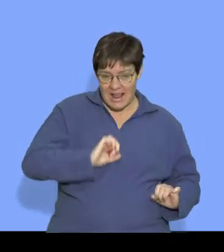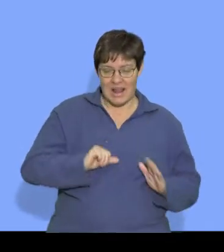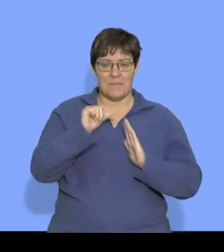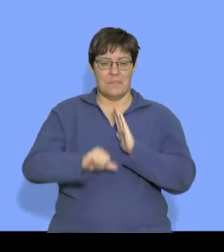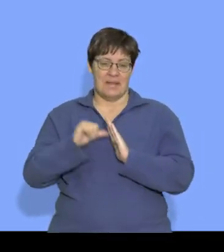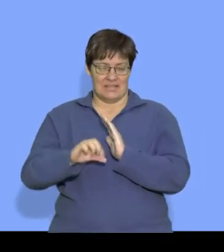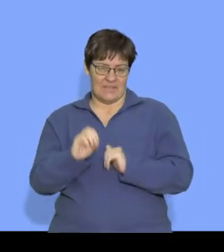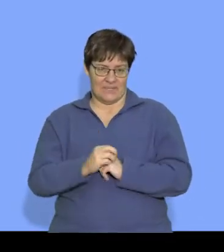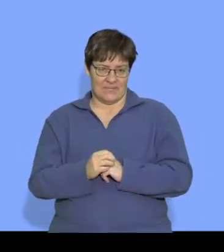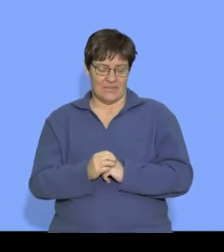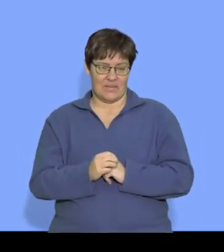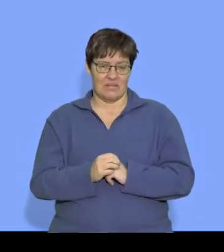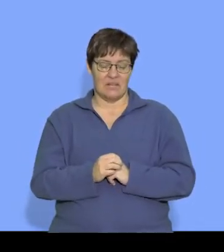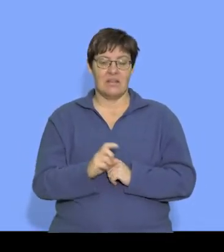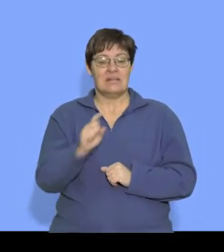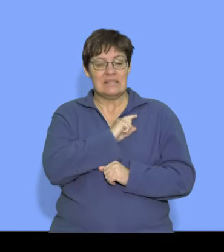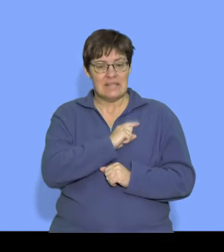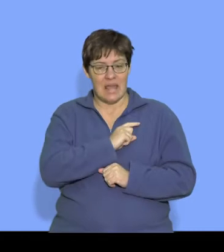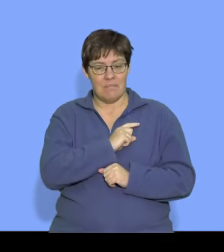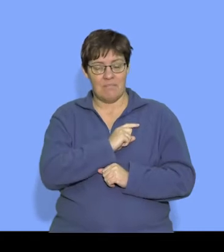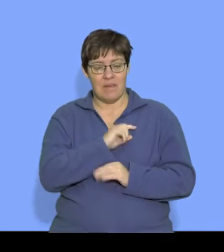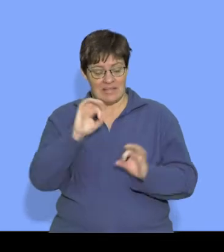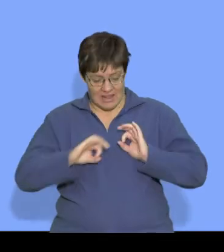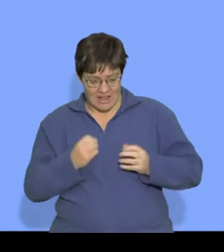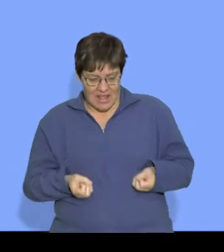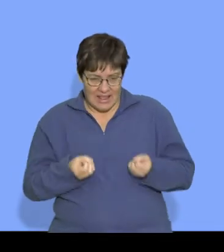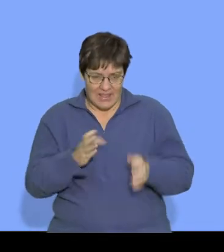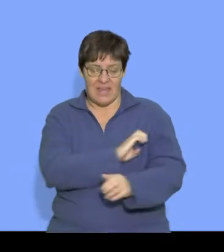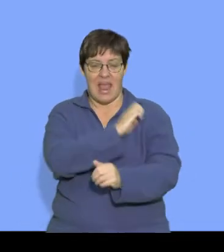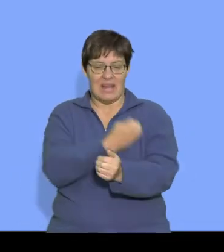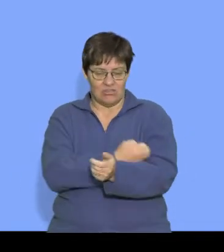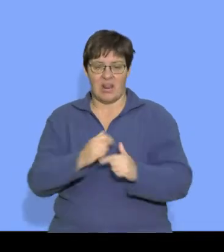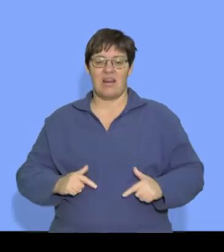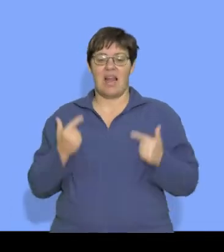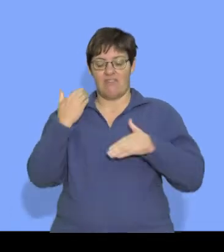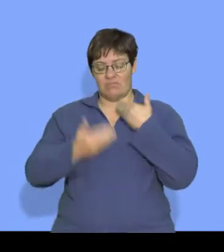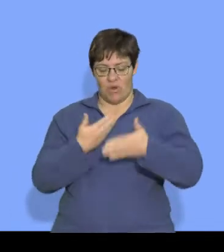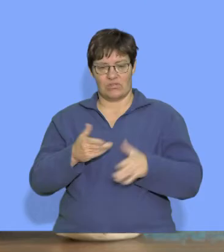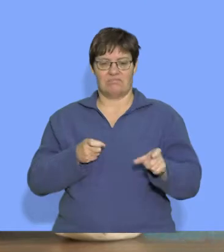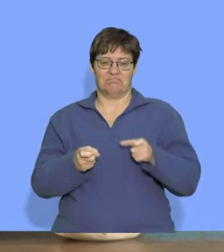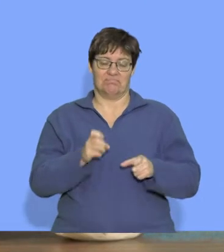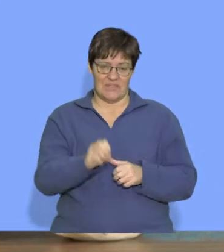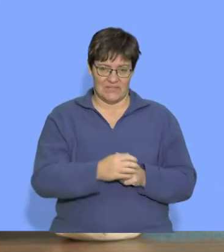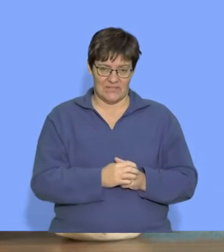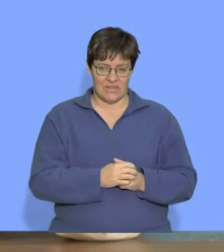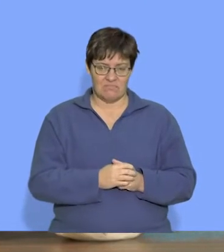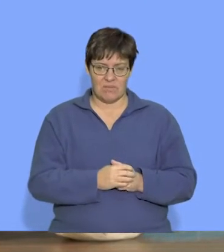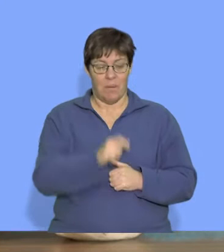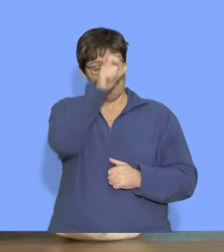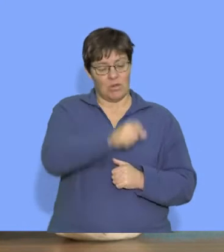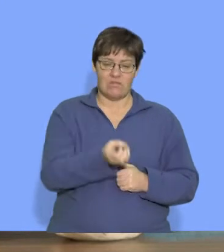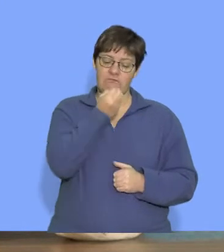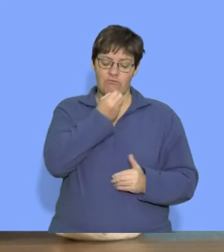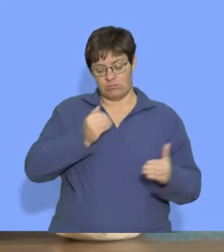cells. It provides energy to carry out the different life processes. So an individual that has a